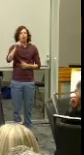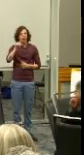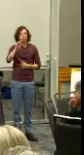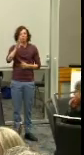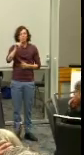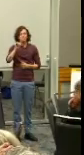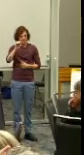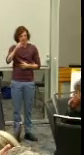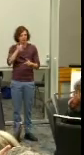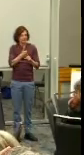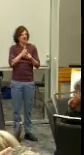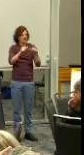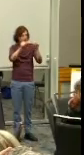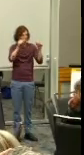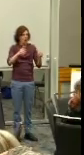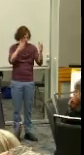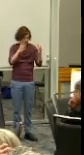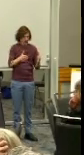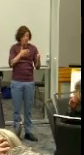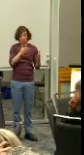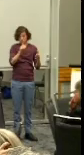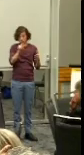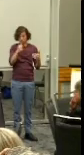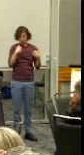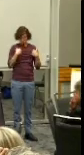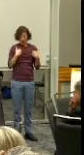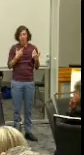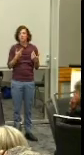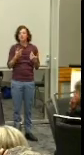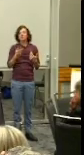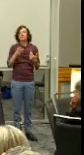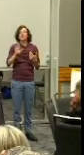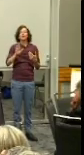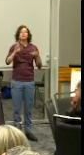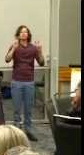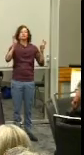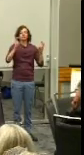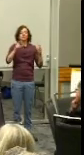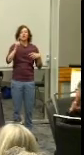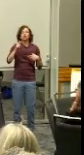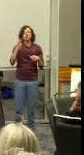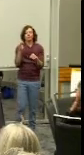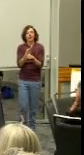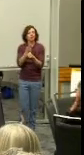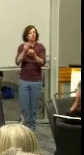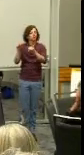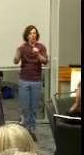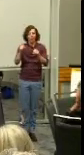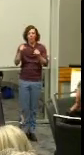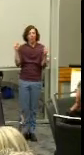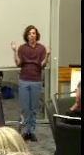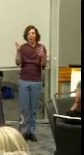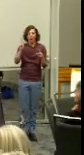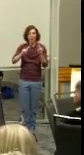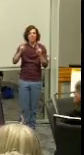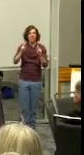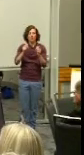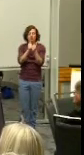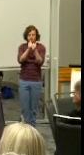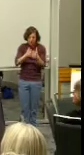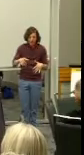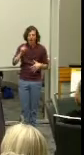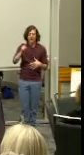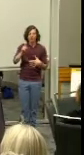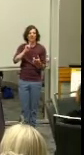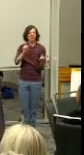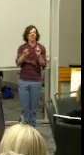the term, is that it should be usable by all people without a need for adaptation or specialized design. So it's the idea of how